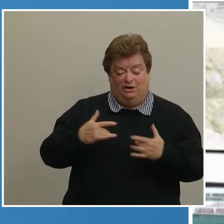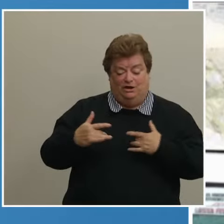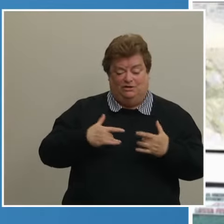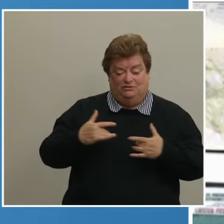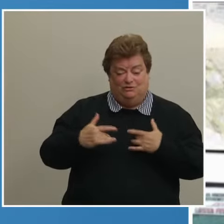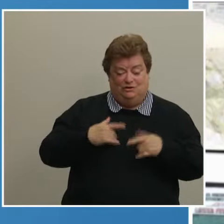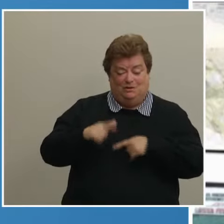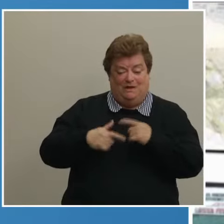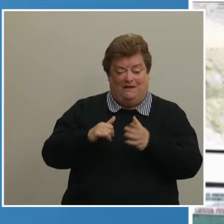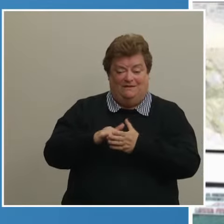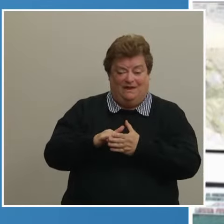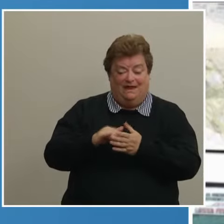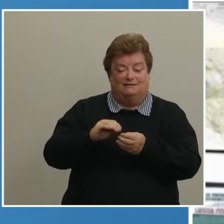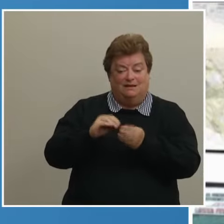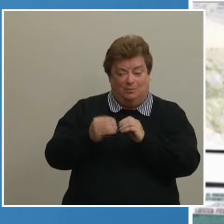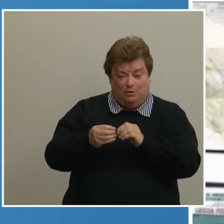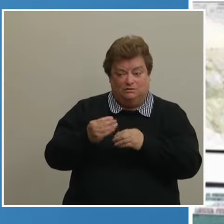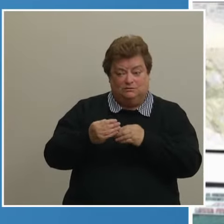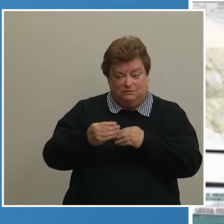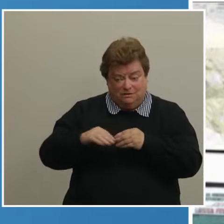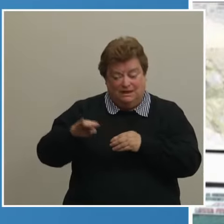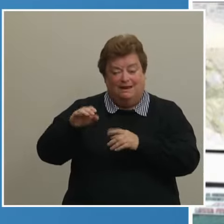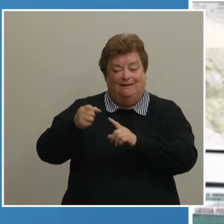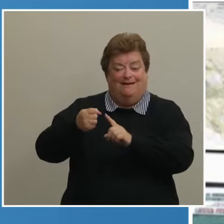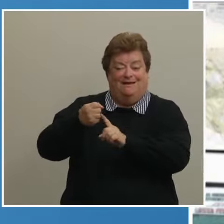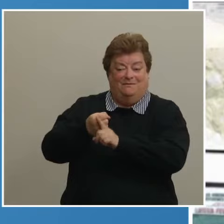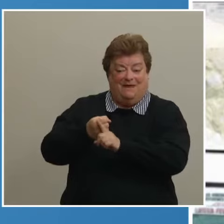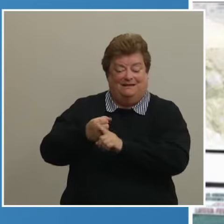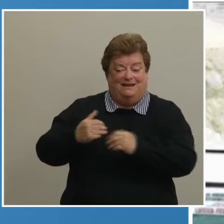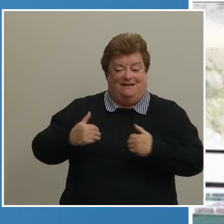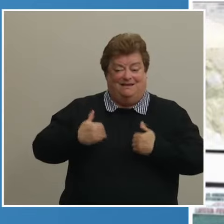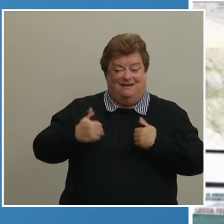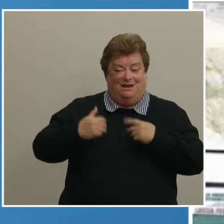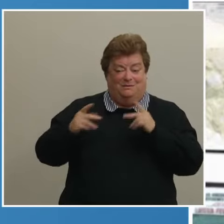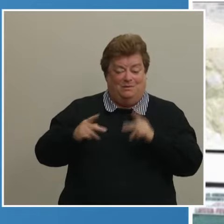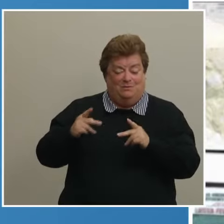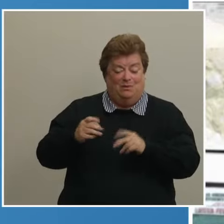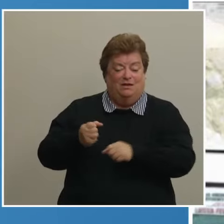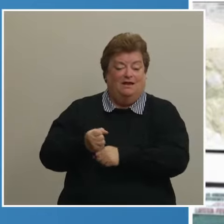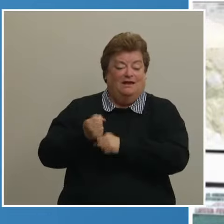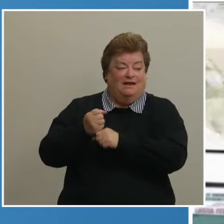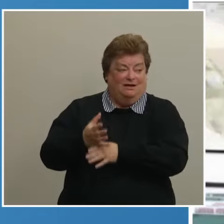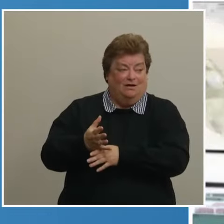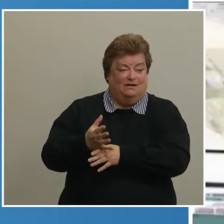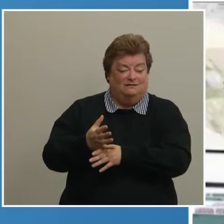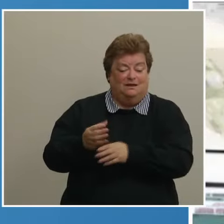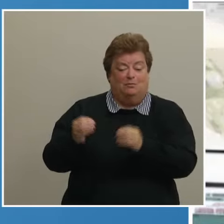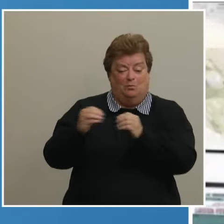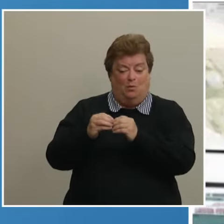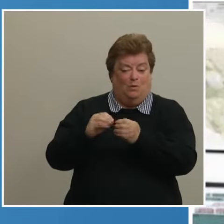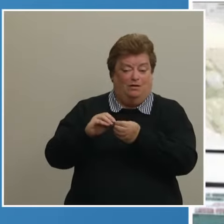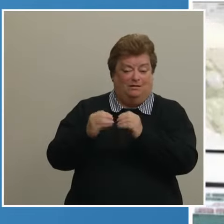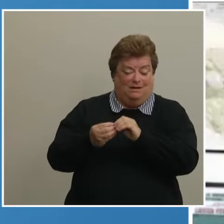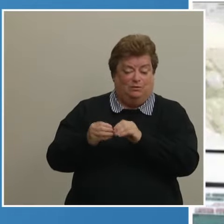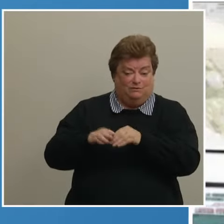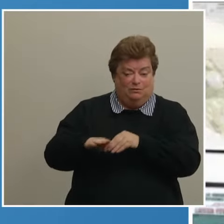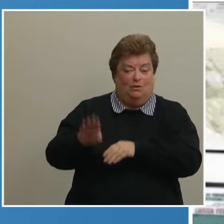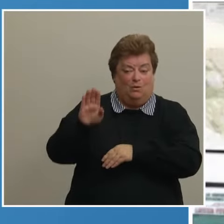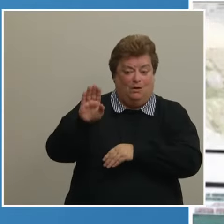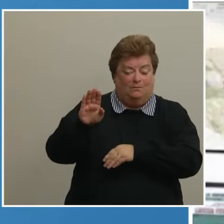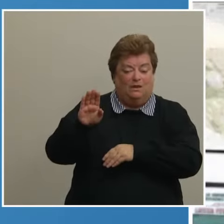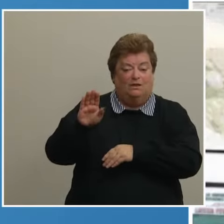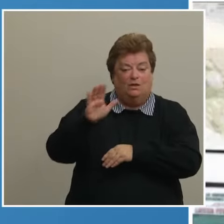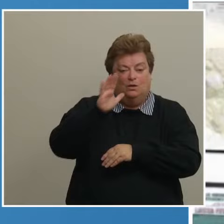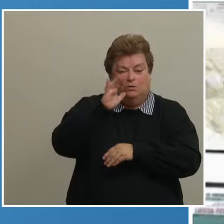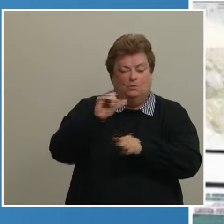trend of affecting more young people and causing more cases will